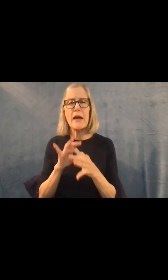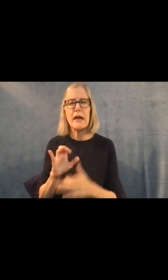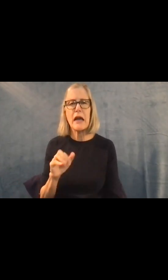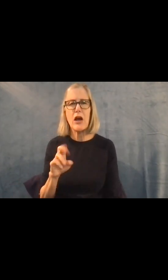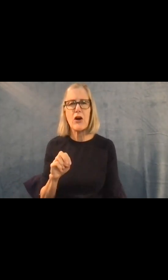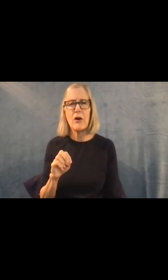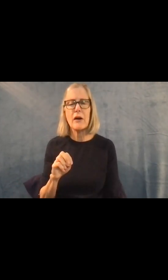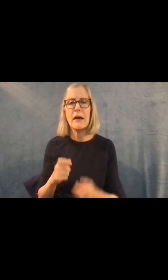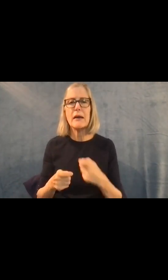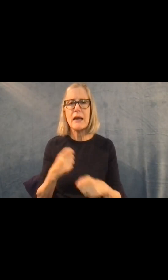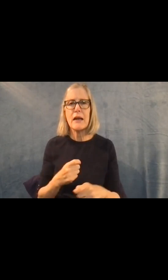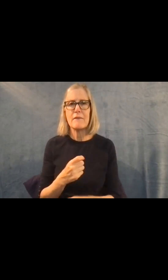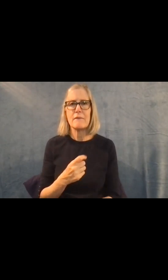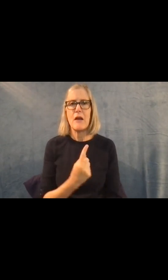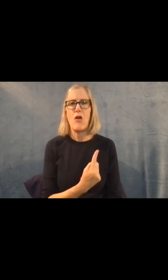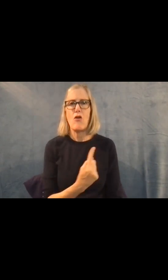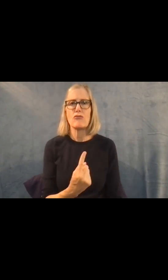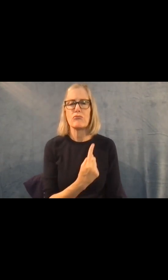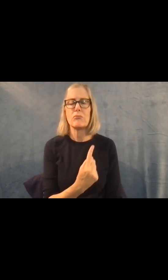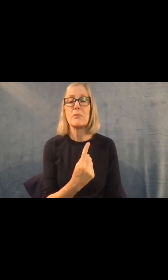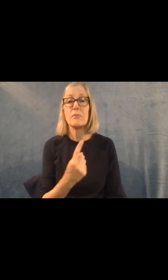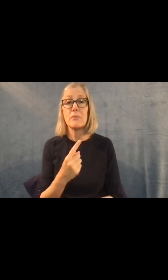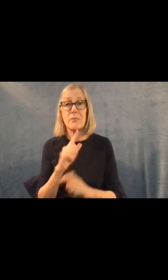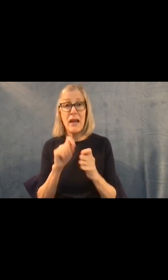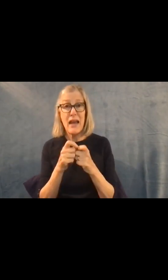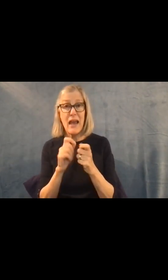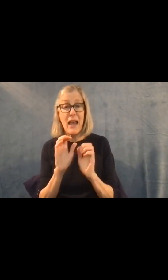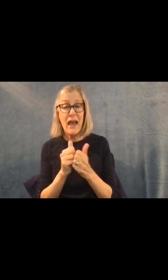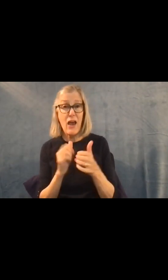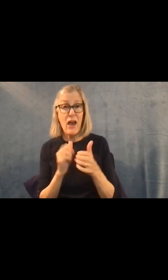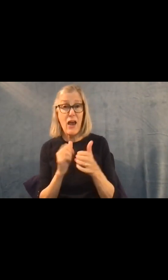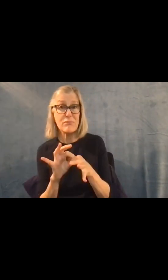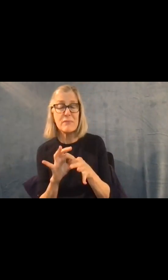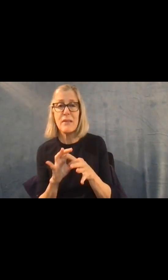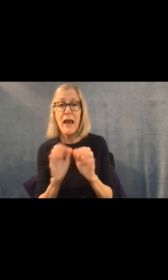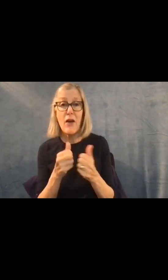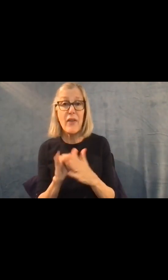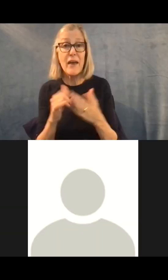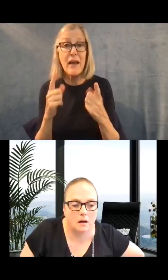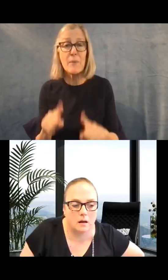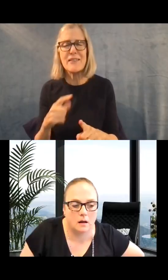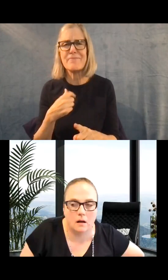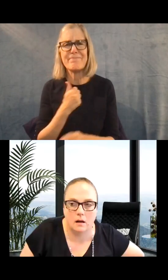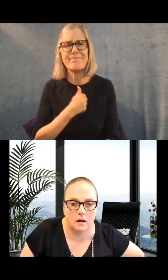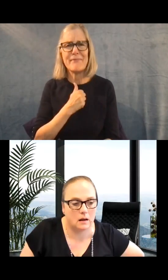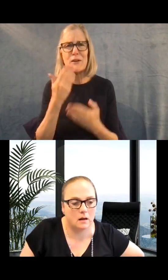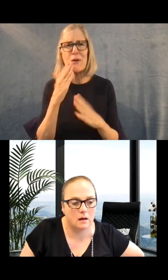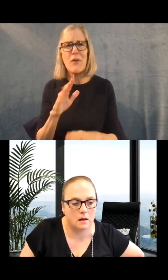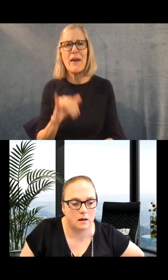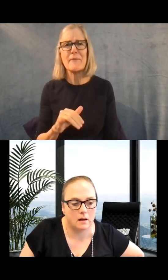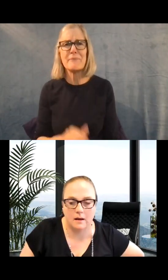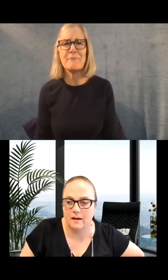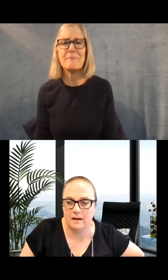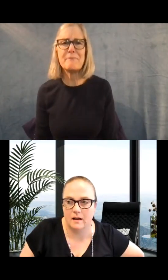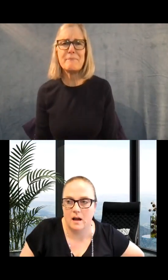going at it by themselves. But as far as exactly how that happens, I am not unfortunately keen to that. Understood.